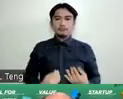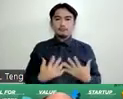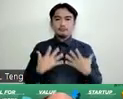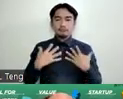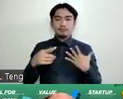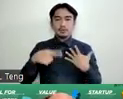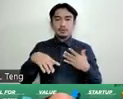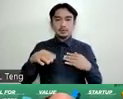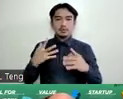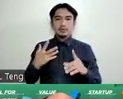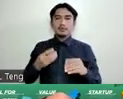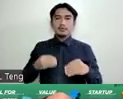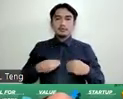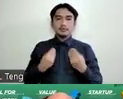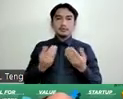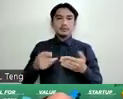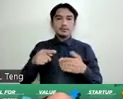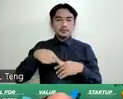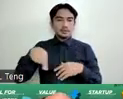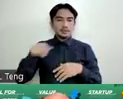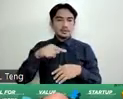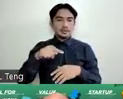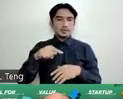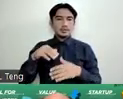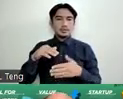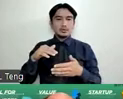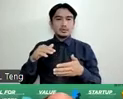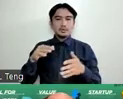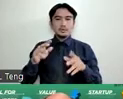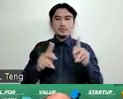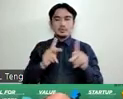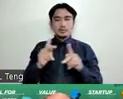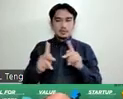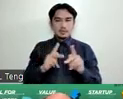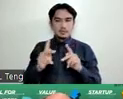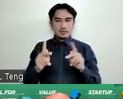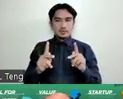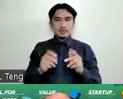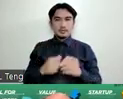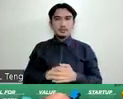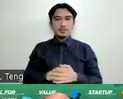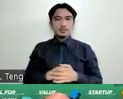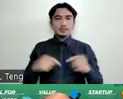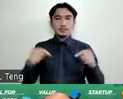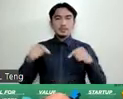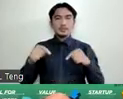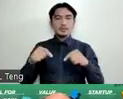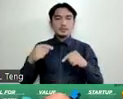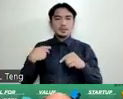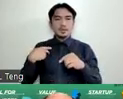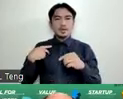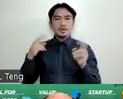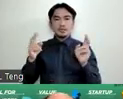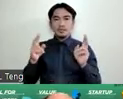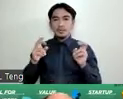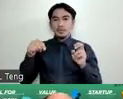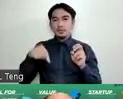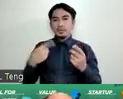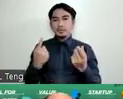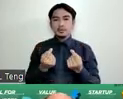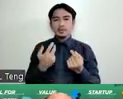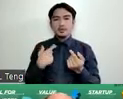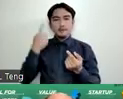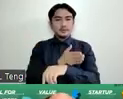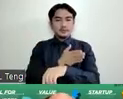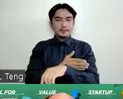compassionate citizens who shall become the seeds of social reform. This is the context in which we are doing the social